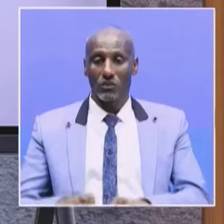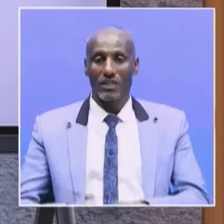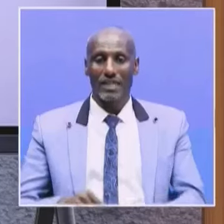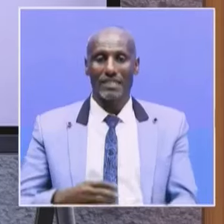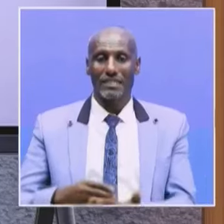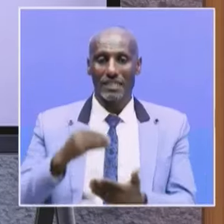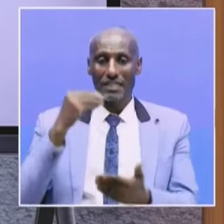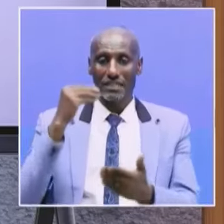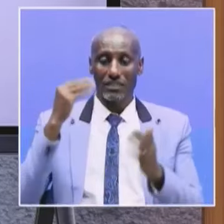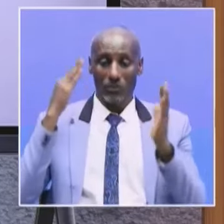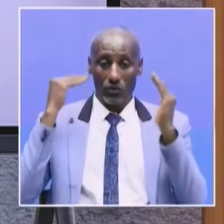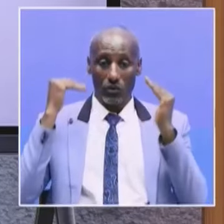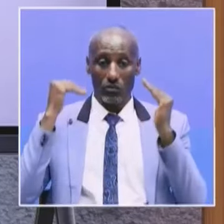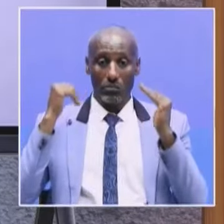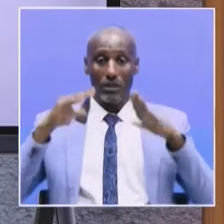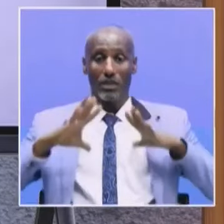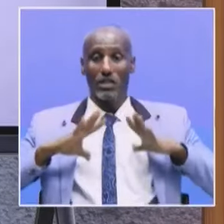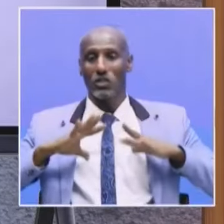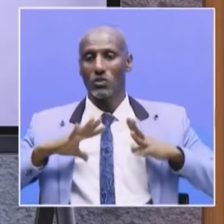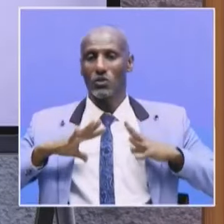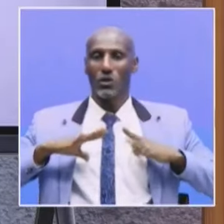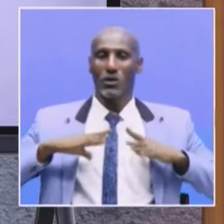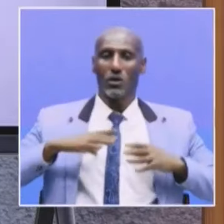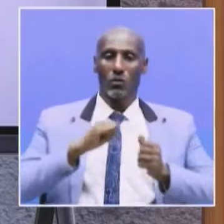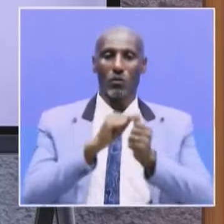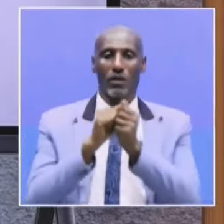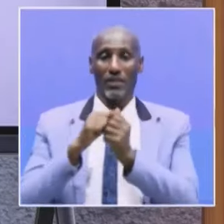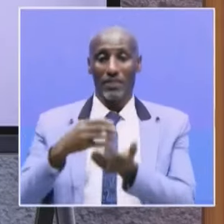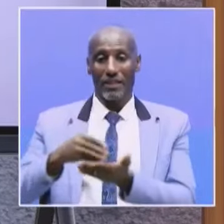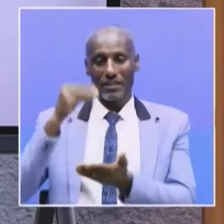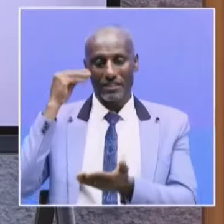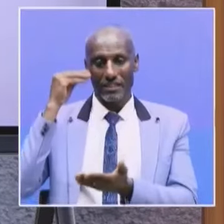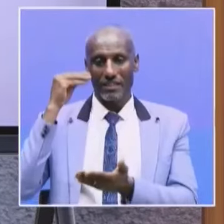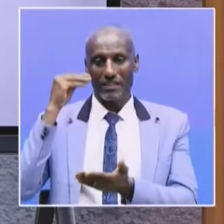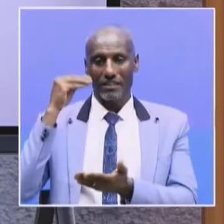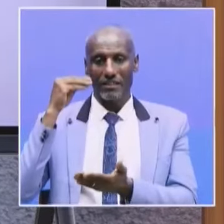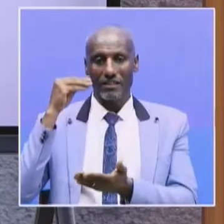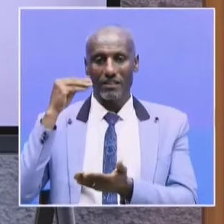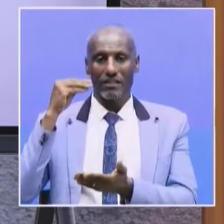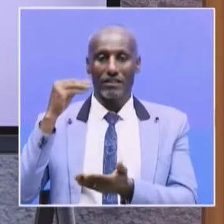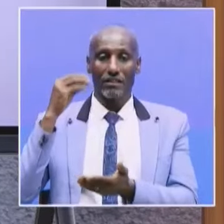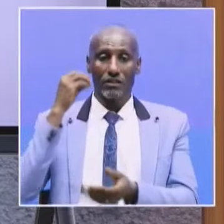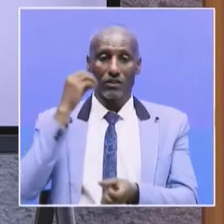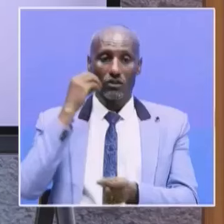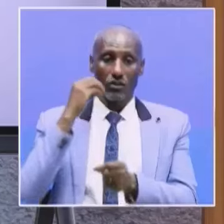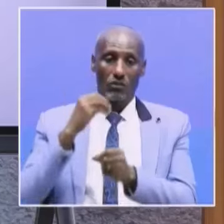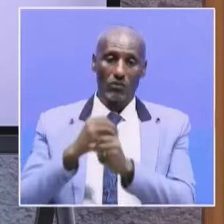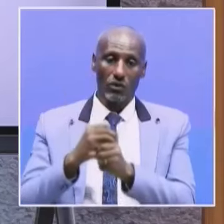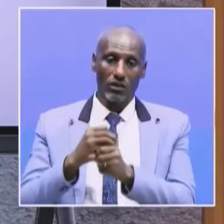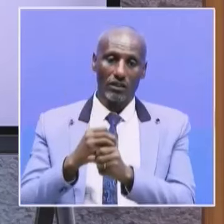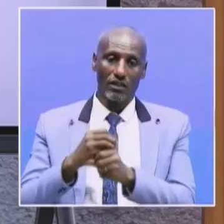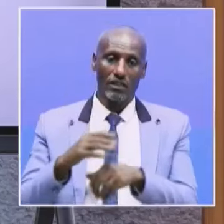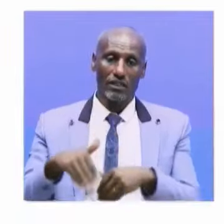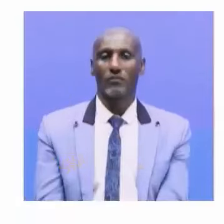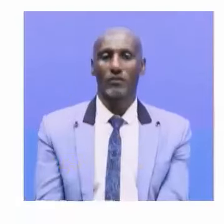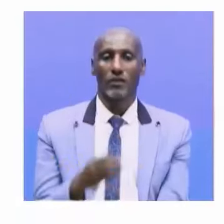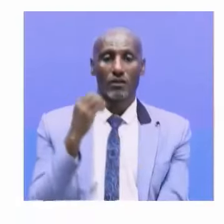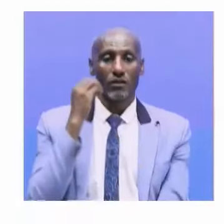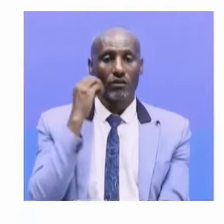I hope you all are enjoy and relax with the lesson. Let me give you homework and more